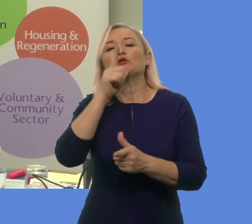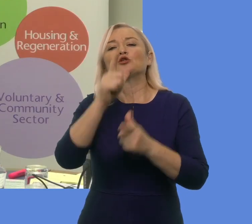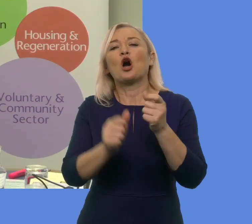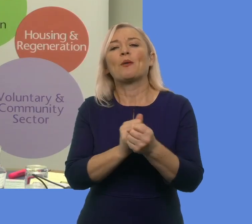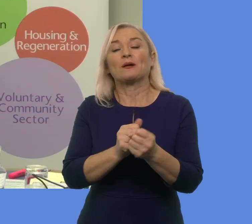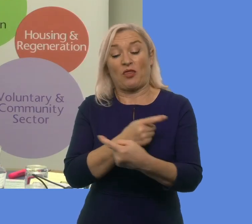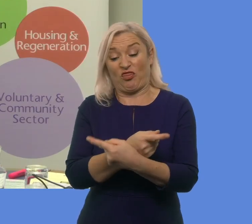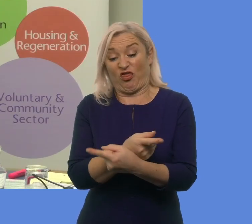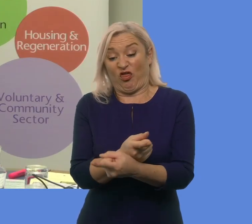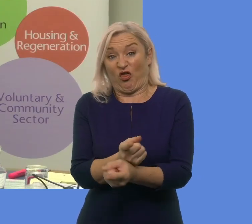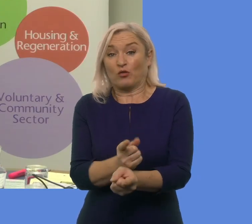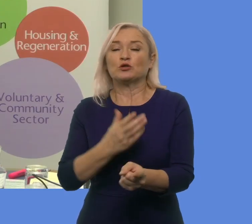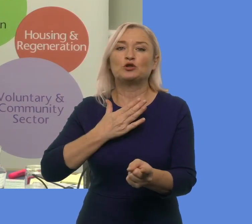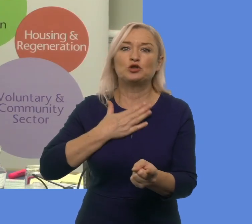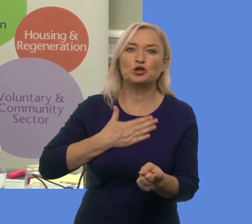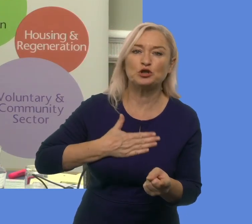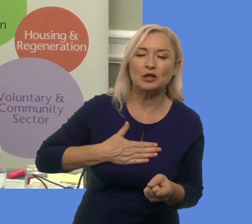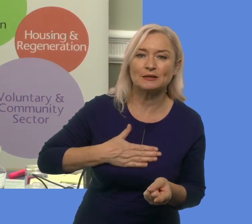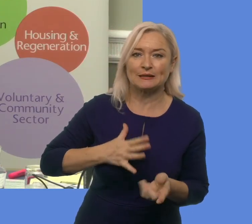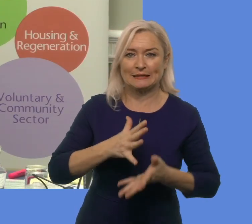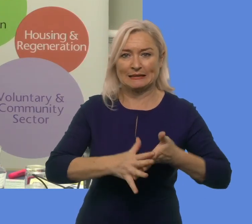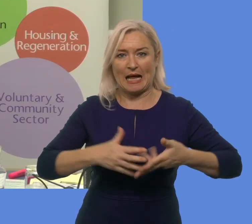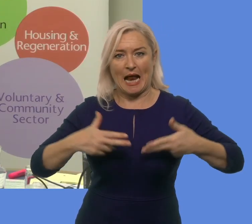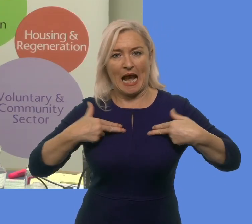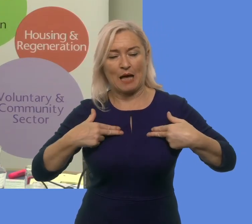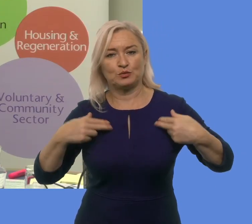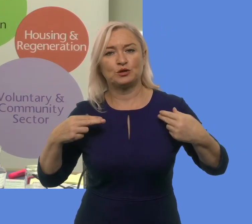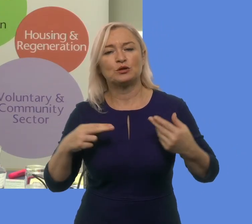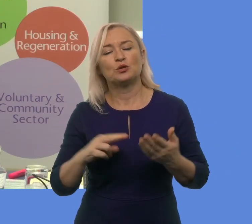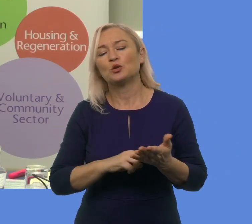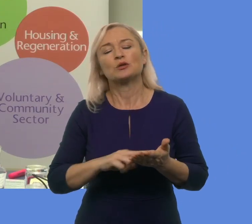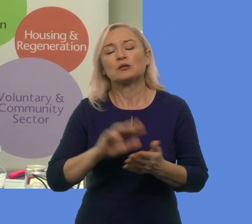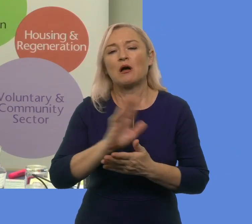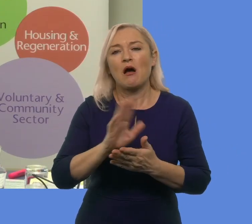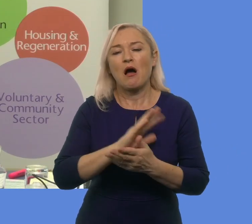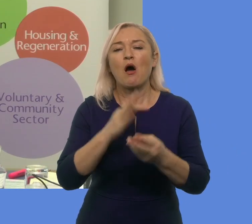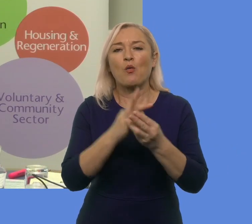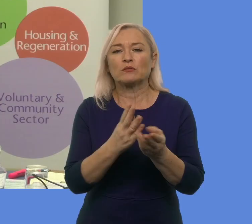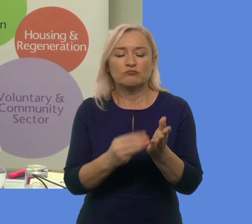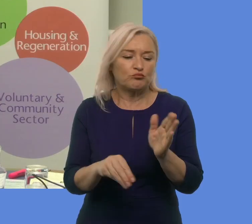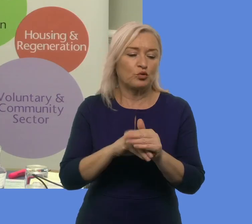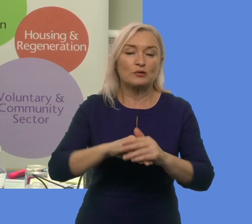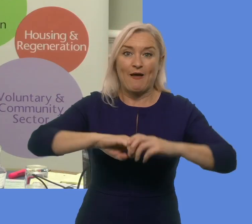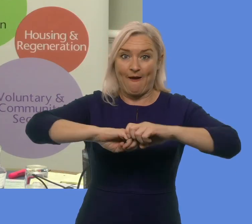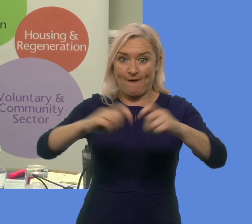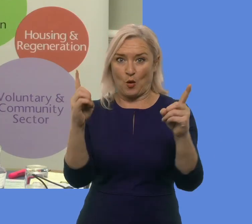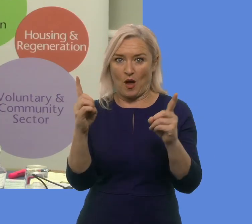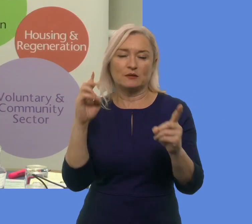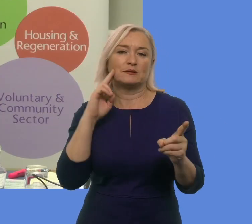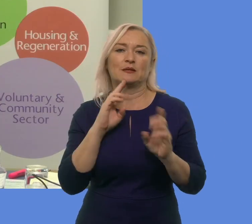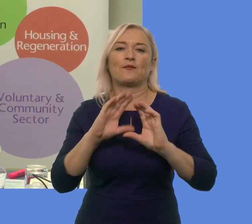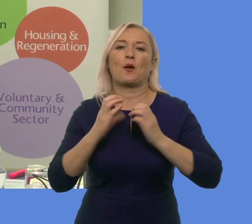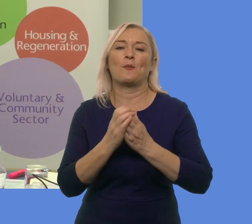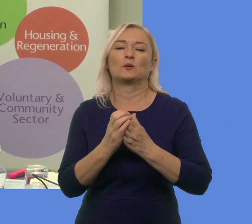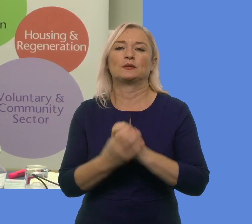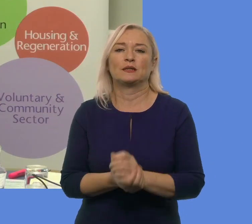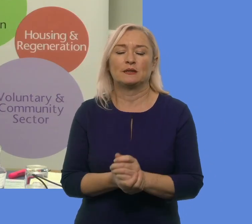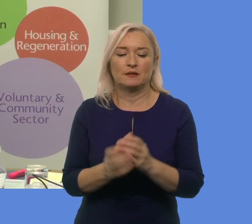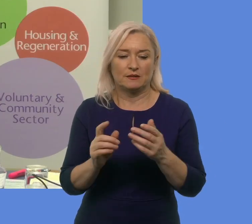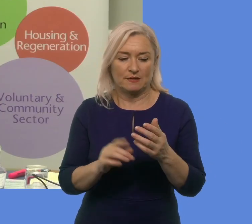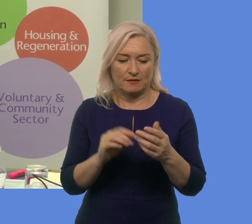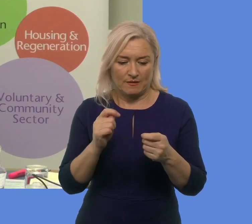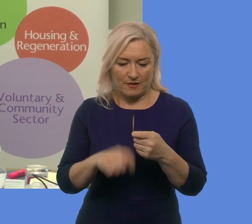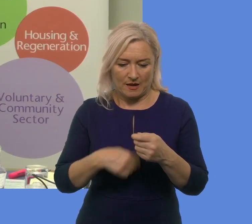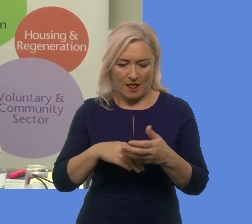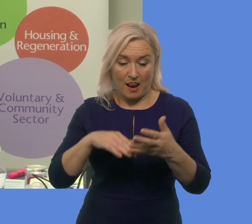that just use BSL or ISL. It does go further than that. And then I think finally to write to the department